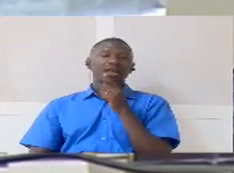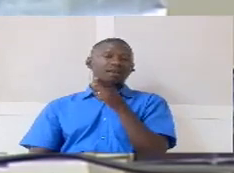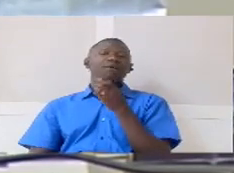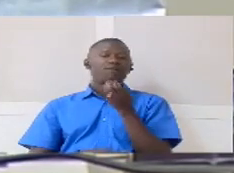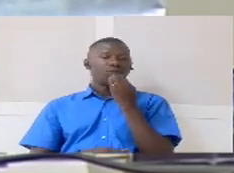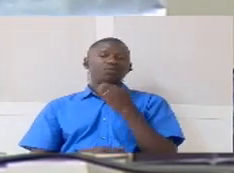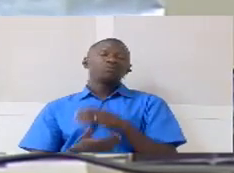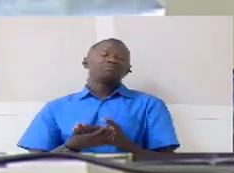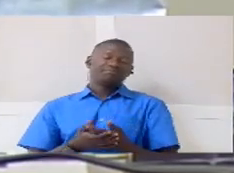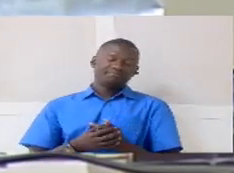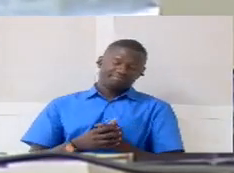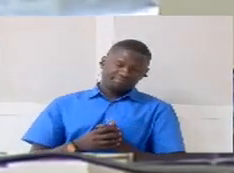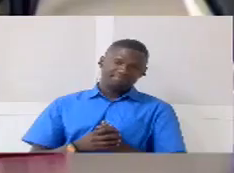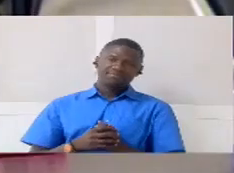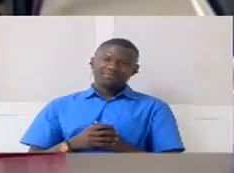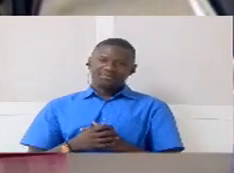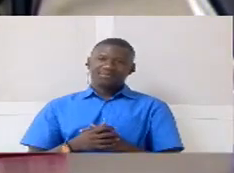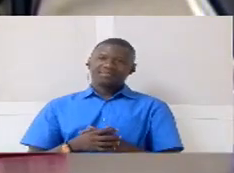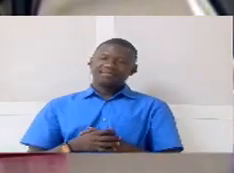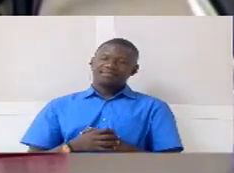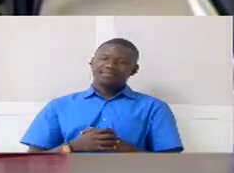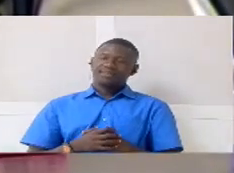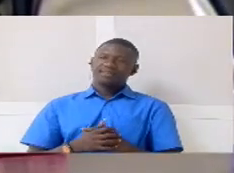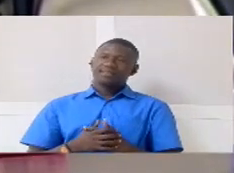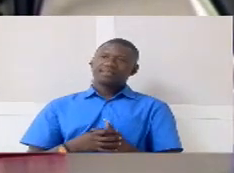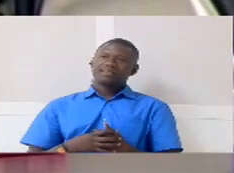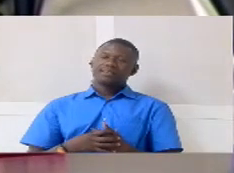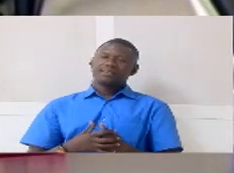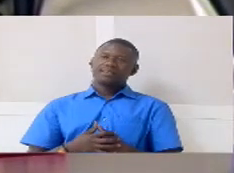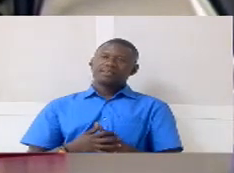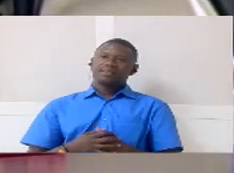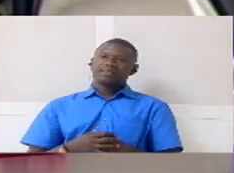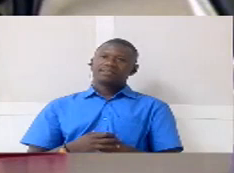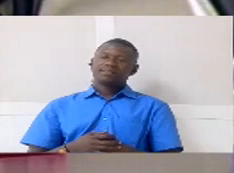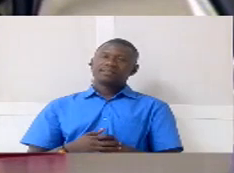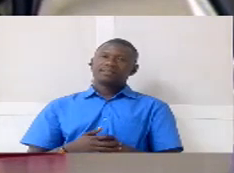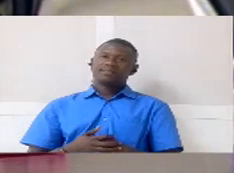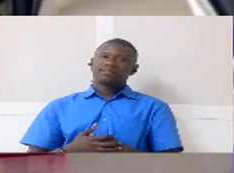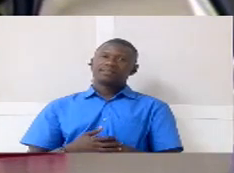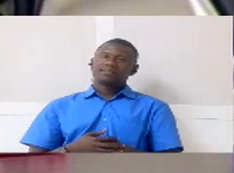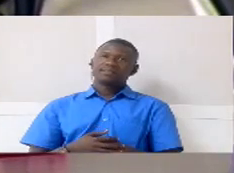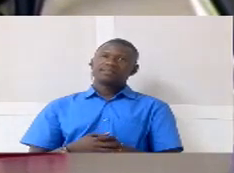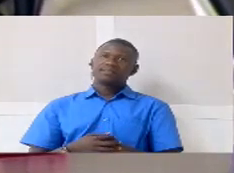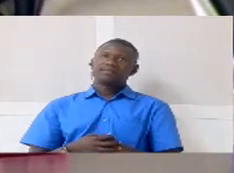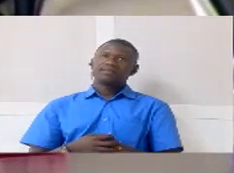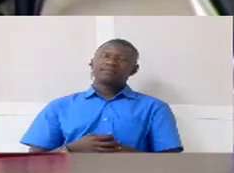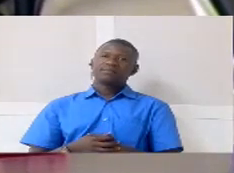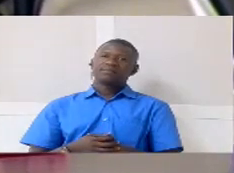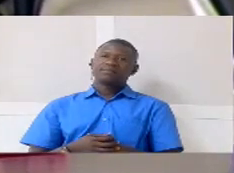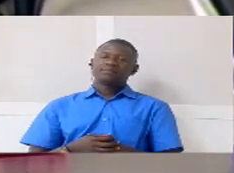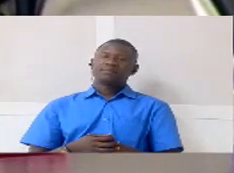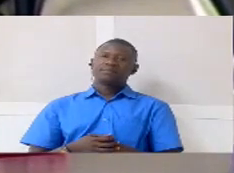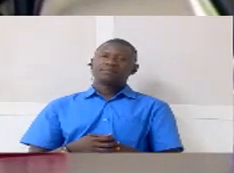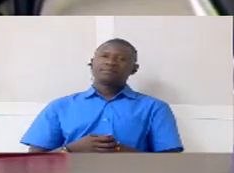Koto nyambe la kumotala bari very very fana mu fenete me yalon ka se mo silandino pour ka fendomu me yalon ka bura e da da fengole